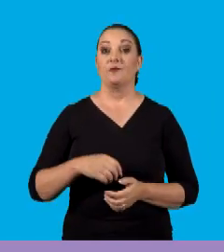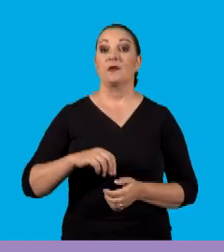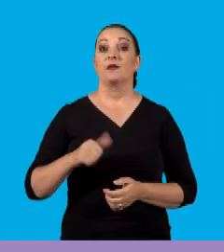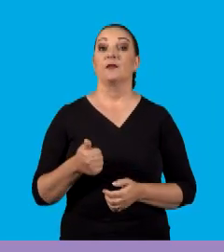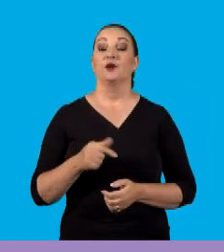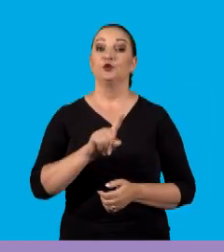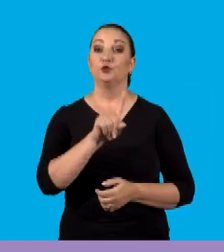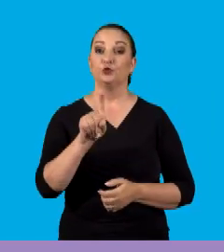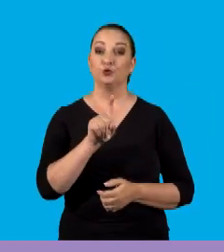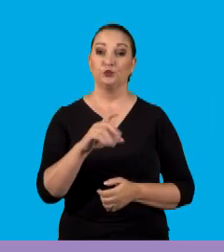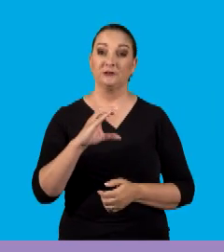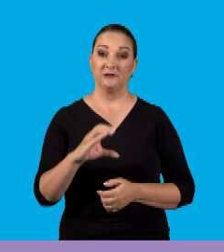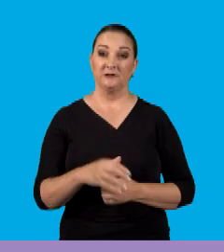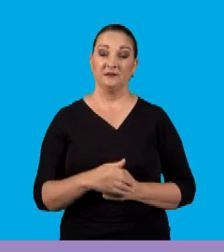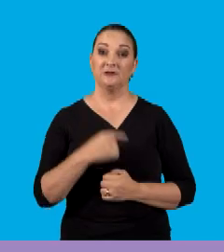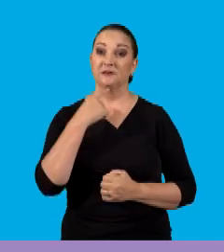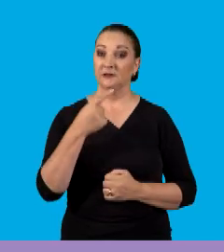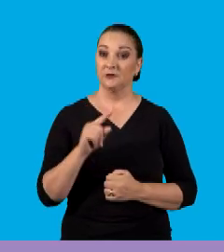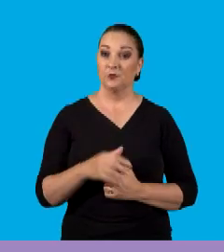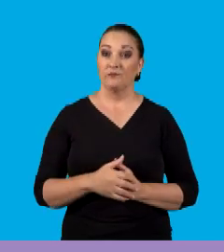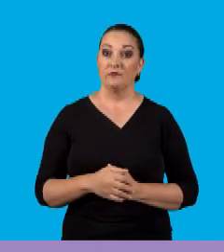this question says, is this